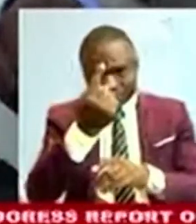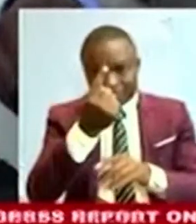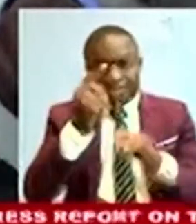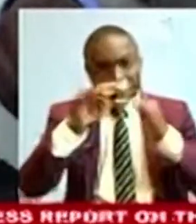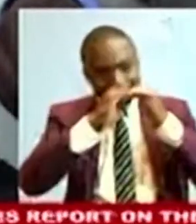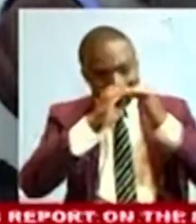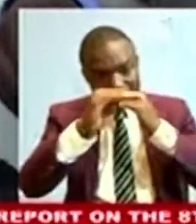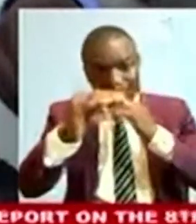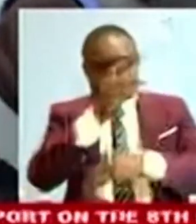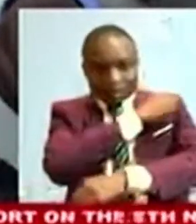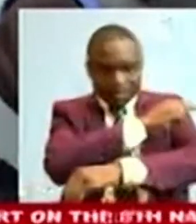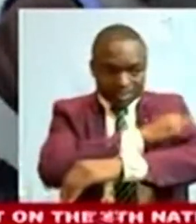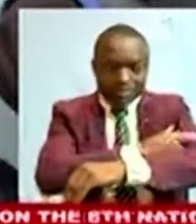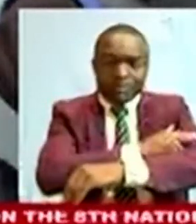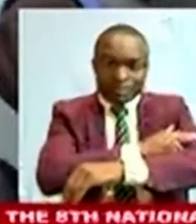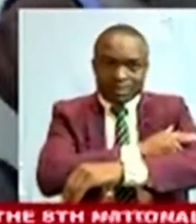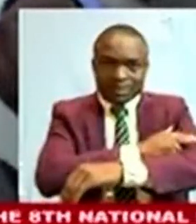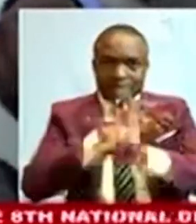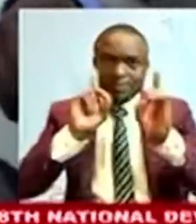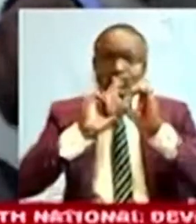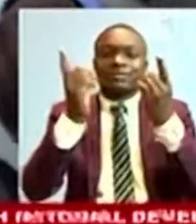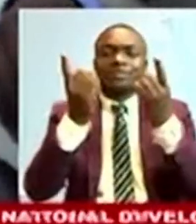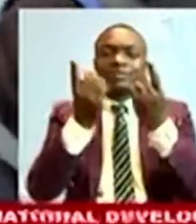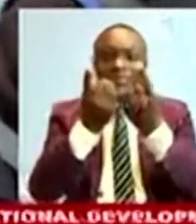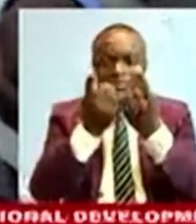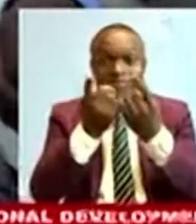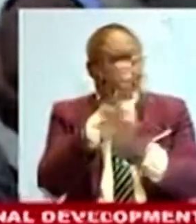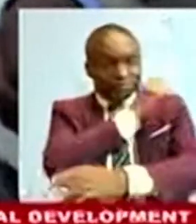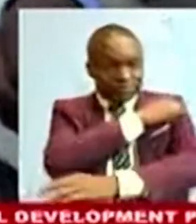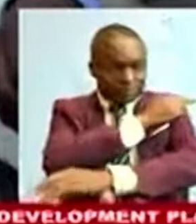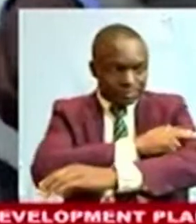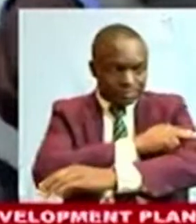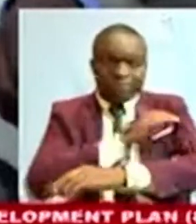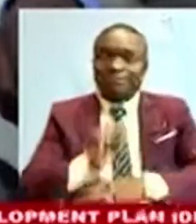In general, district level hospitals.